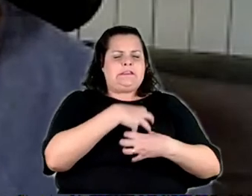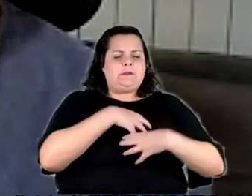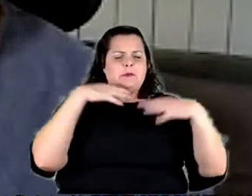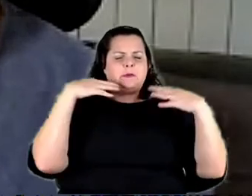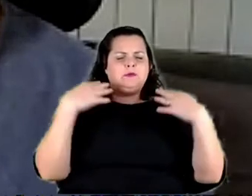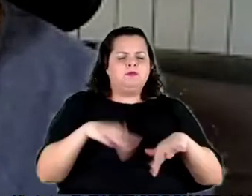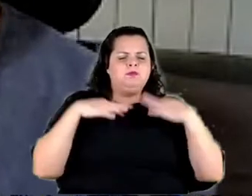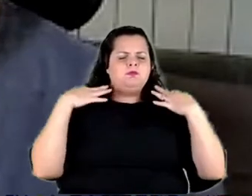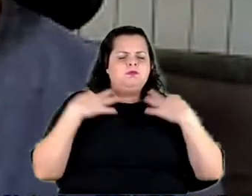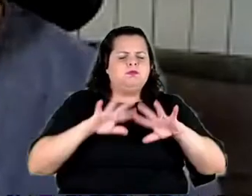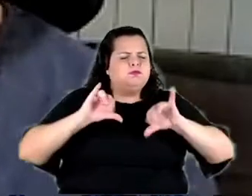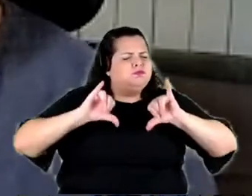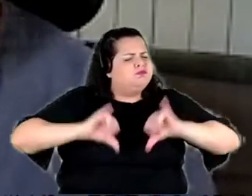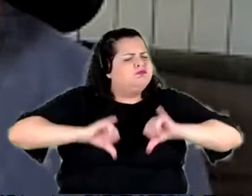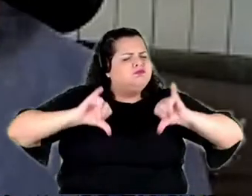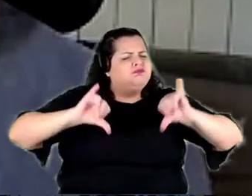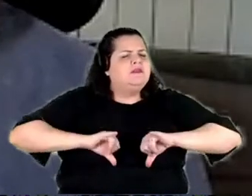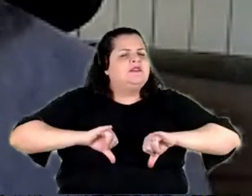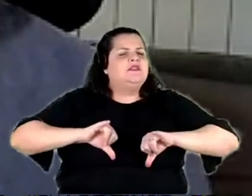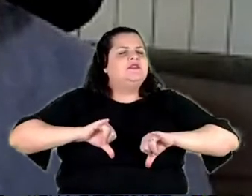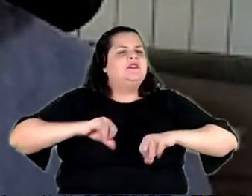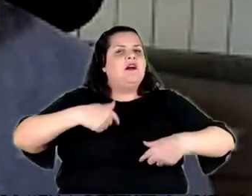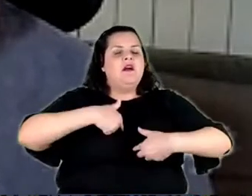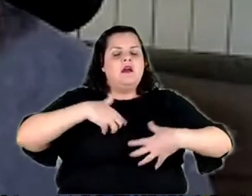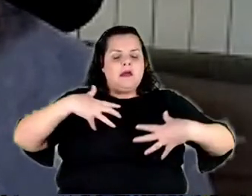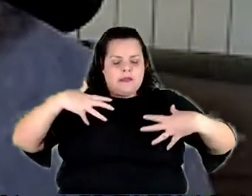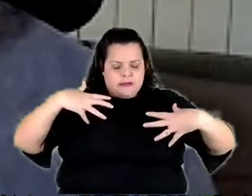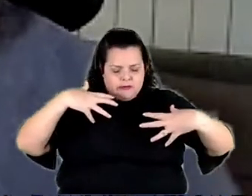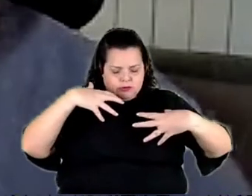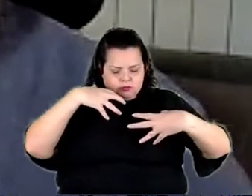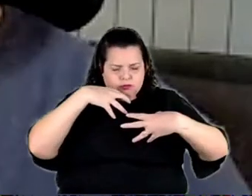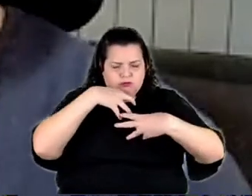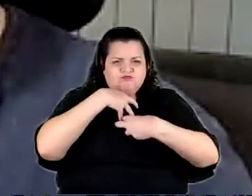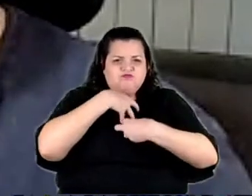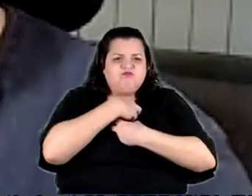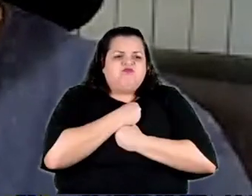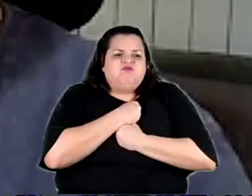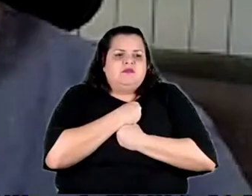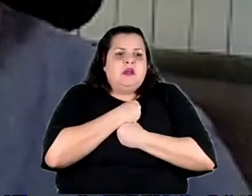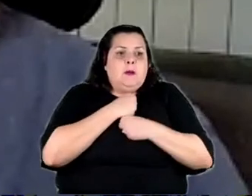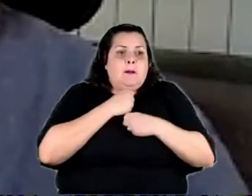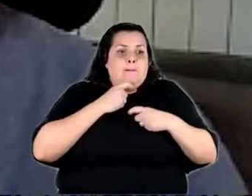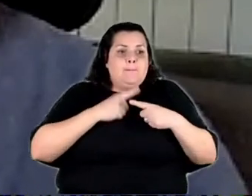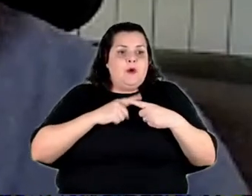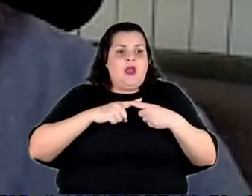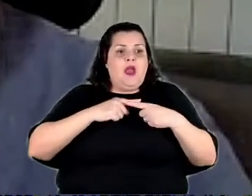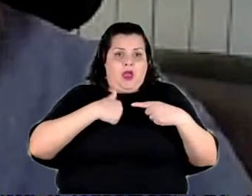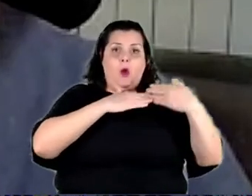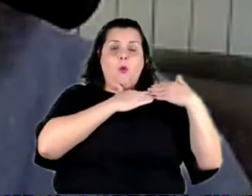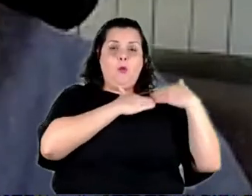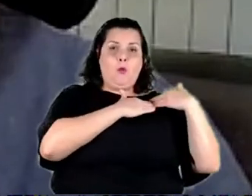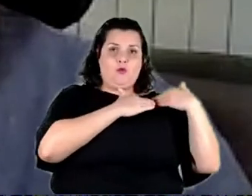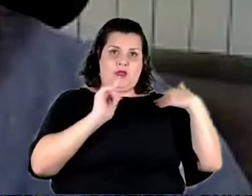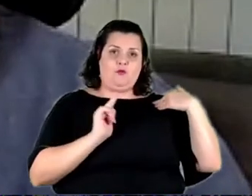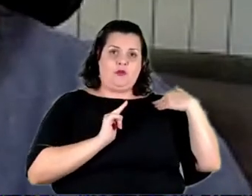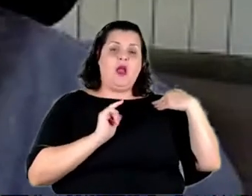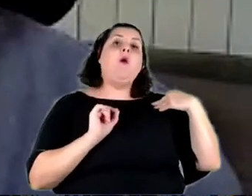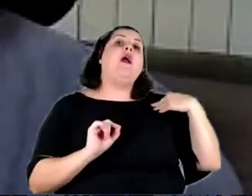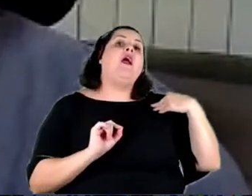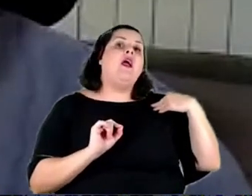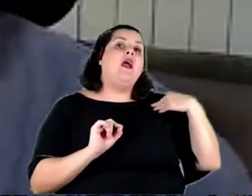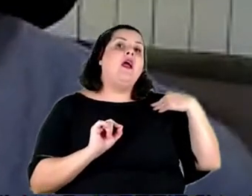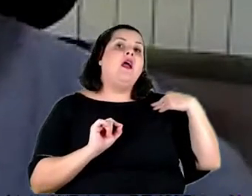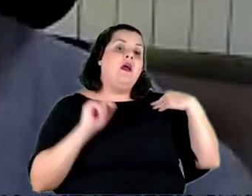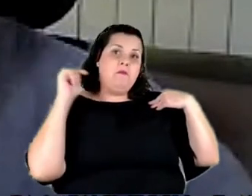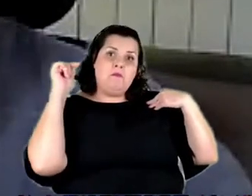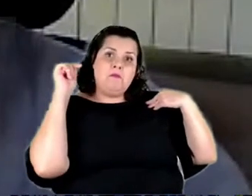because I'm responsible for their misery. Now, I believe that Israel at this point